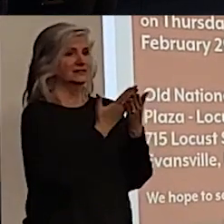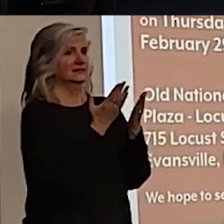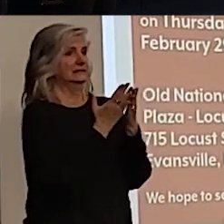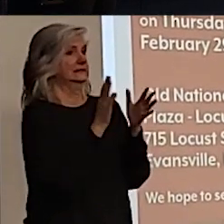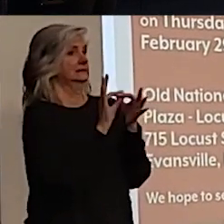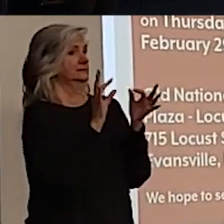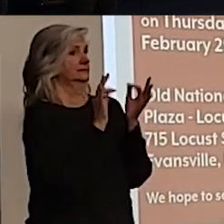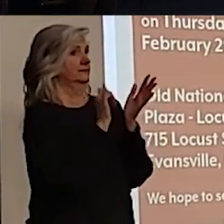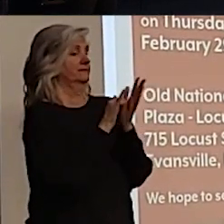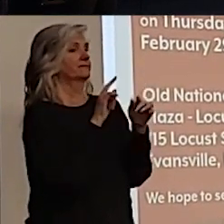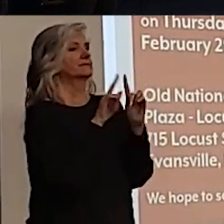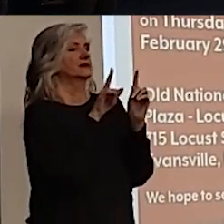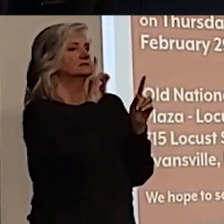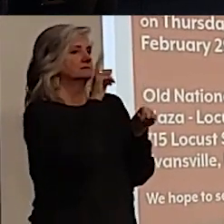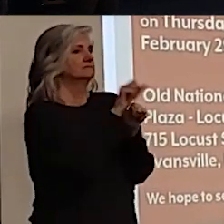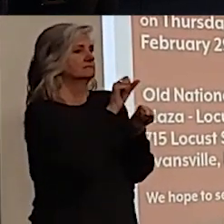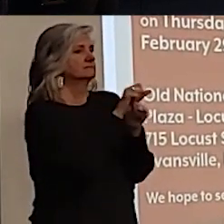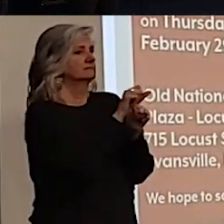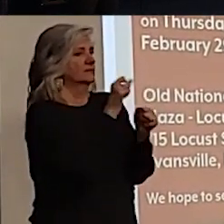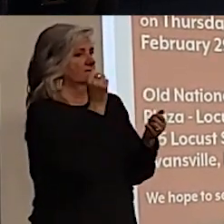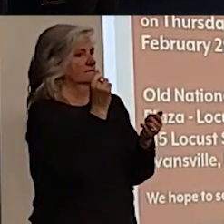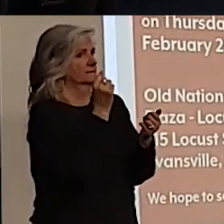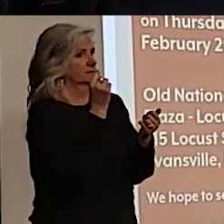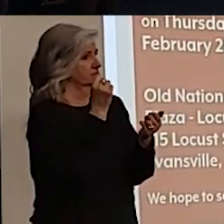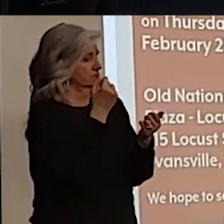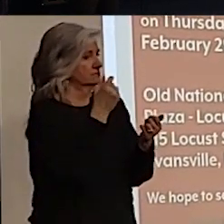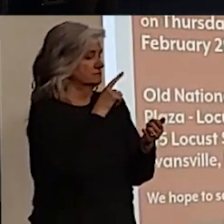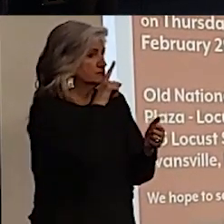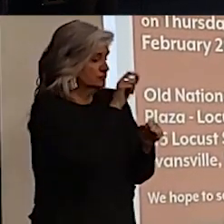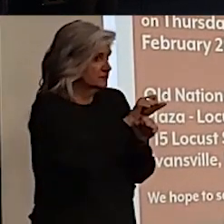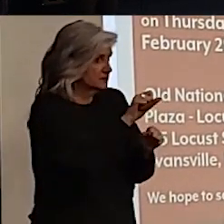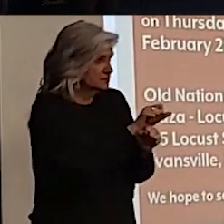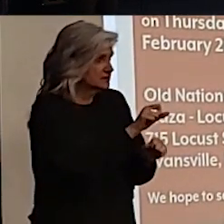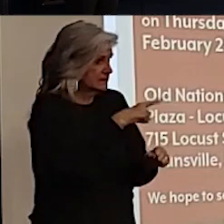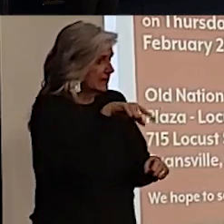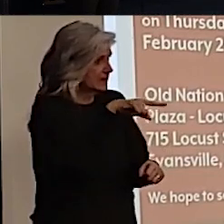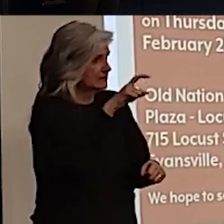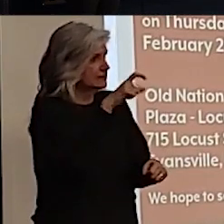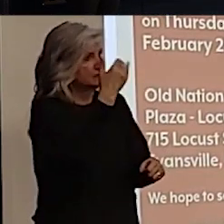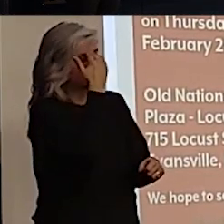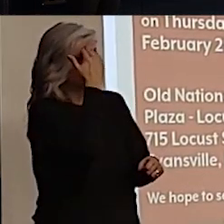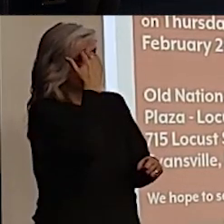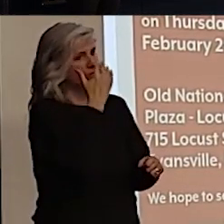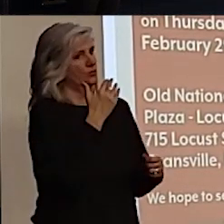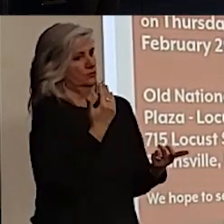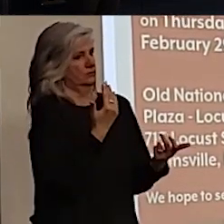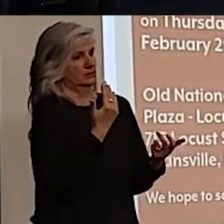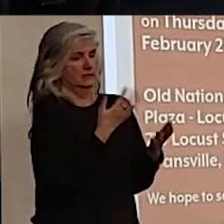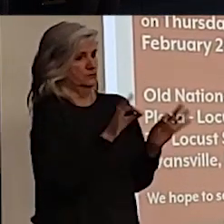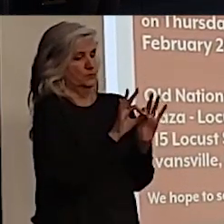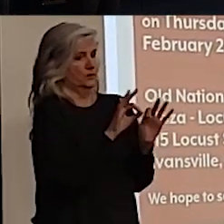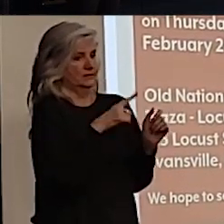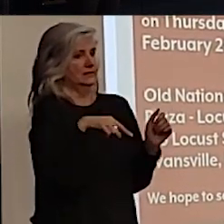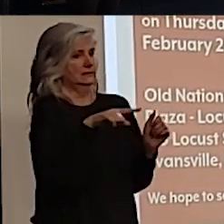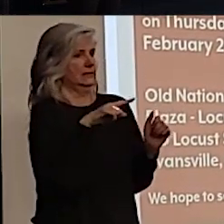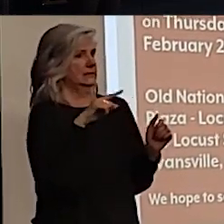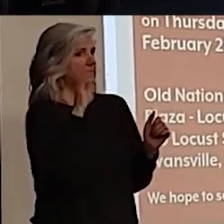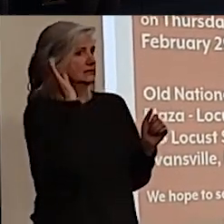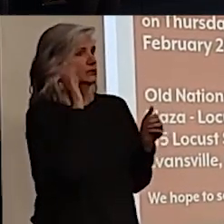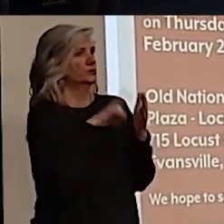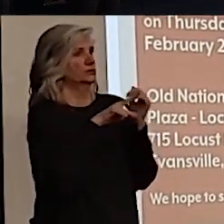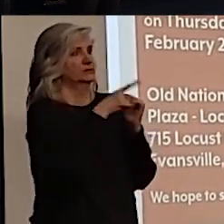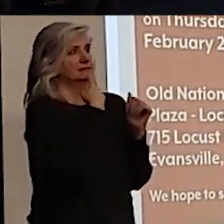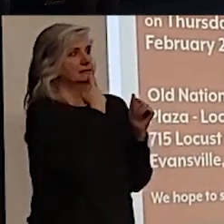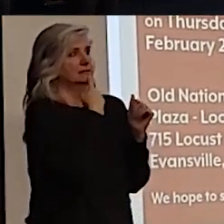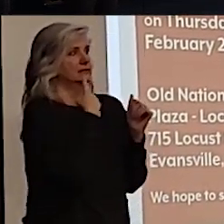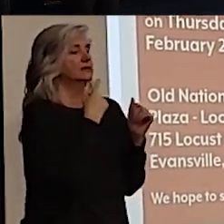that, but it is totally valid for them to hear what you're going through, and it is so important for them to hear it too. Okay. Yeah, amen to